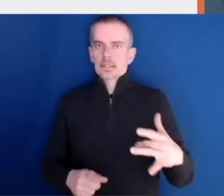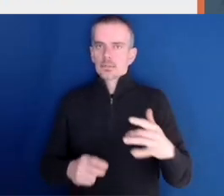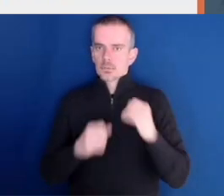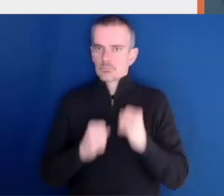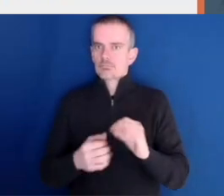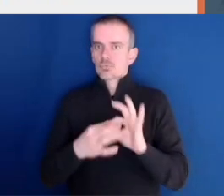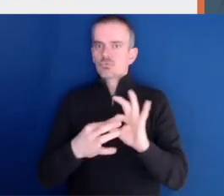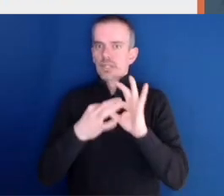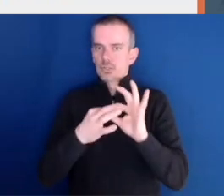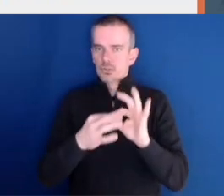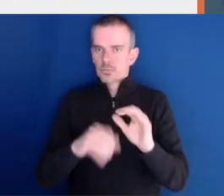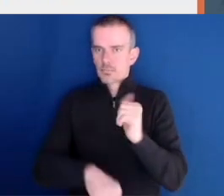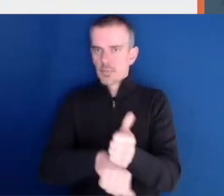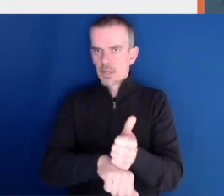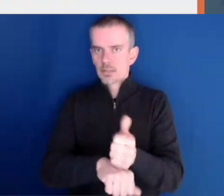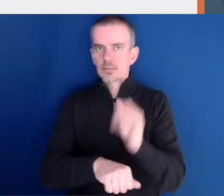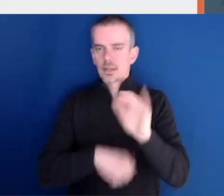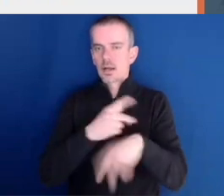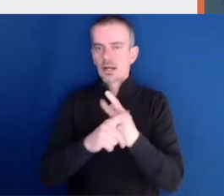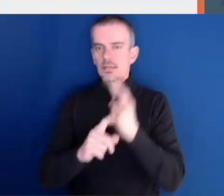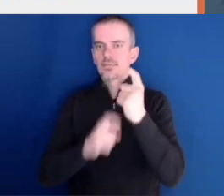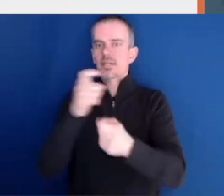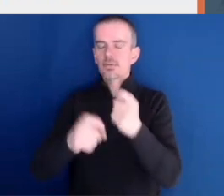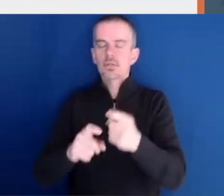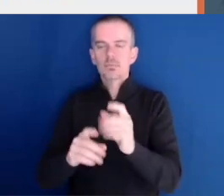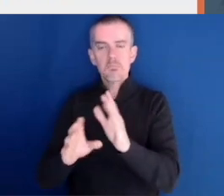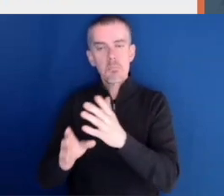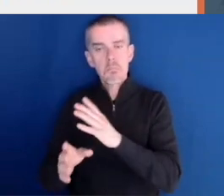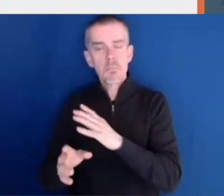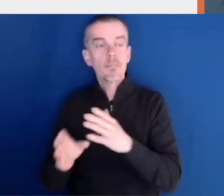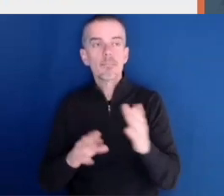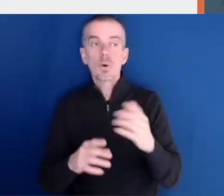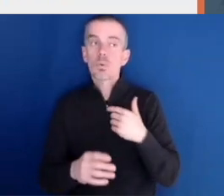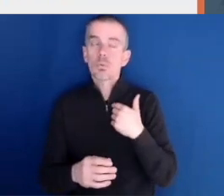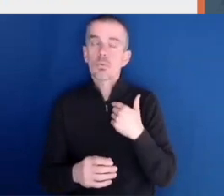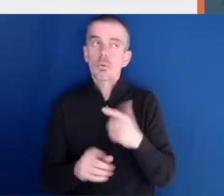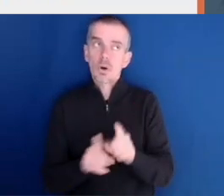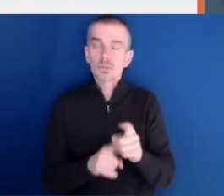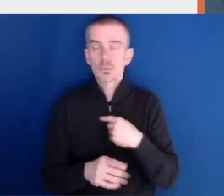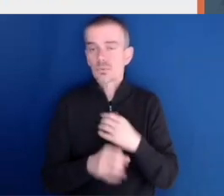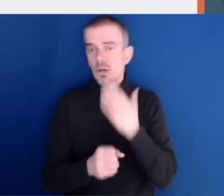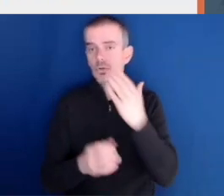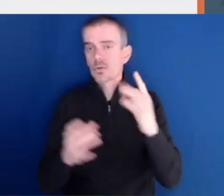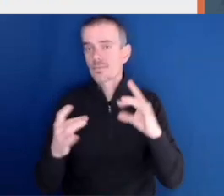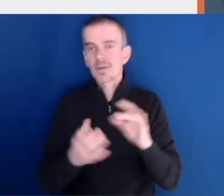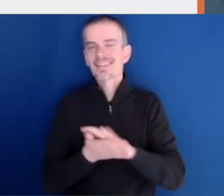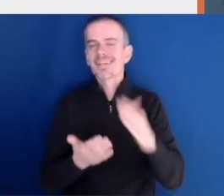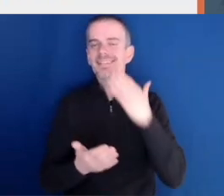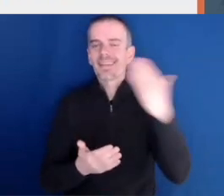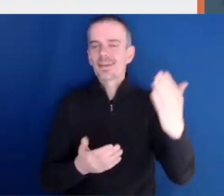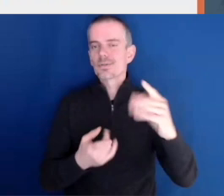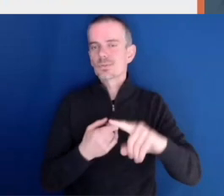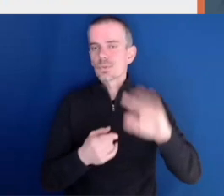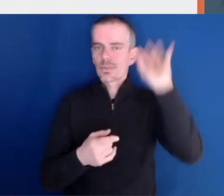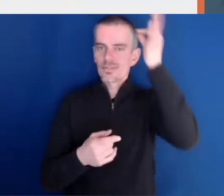relationship based, that type of giving. However, we've had really good feedback from, a nice thank you to our